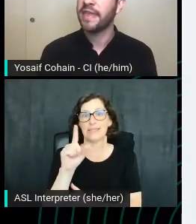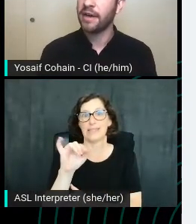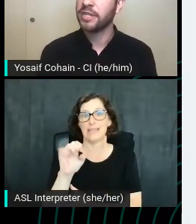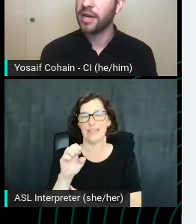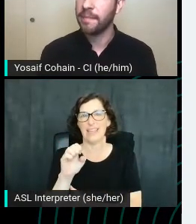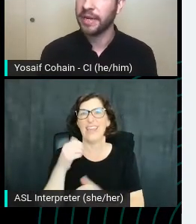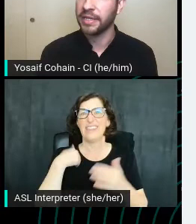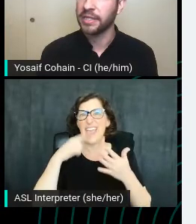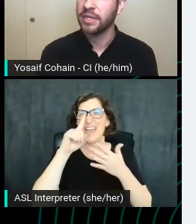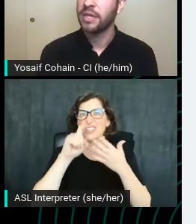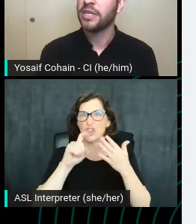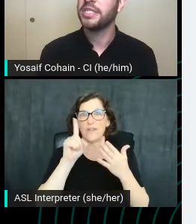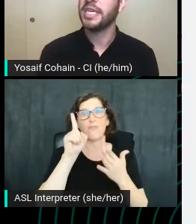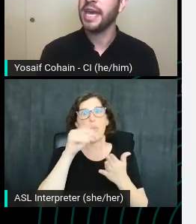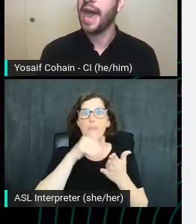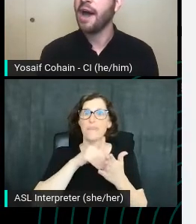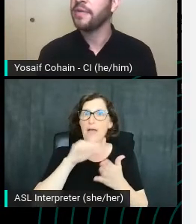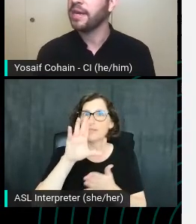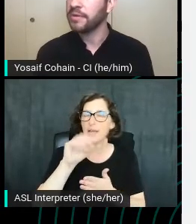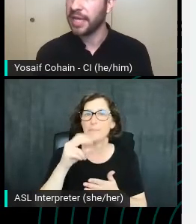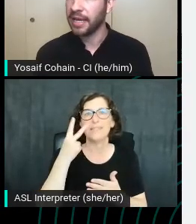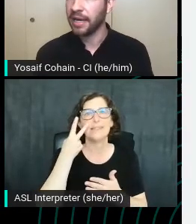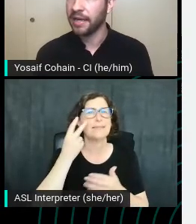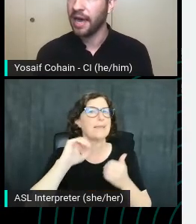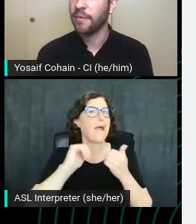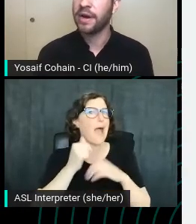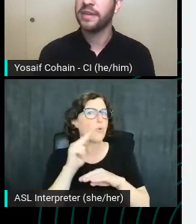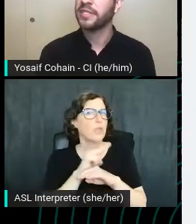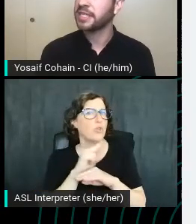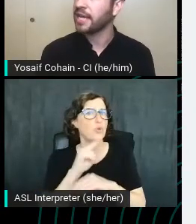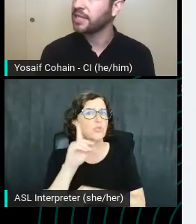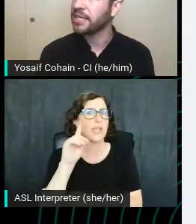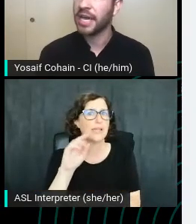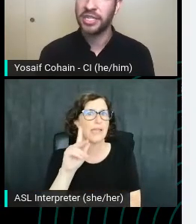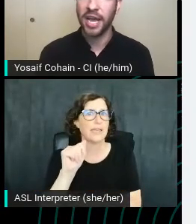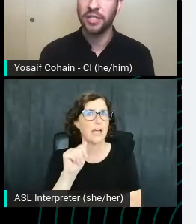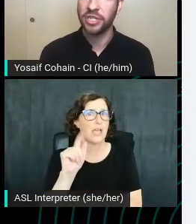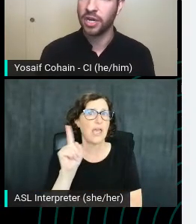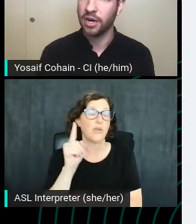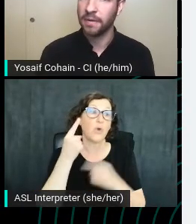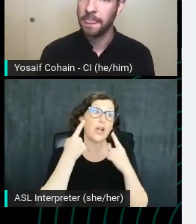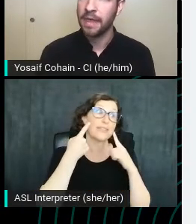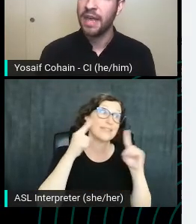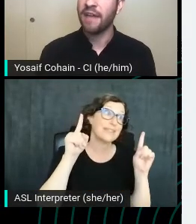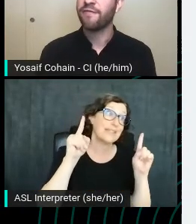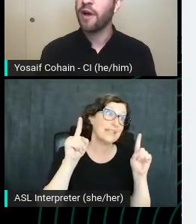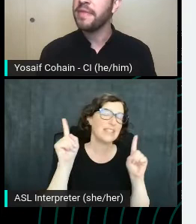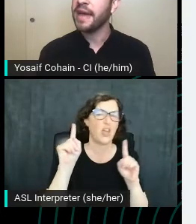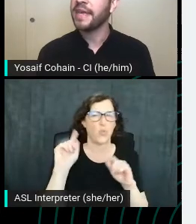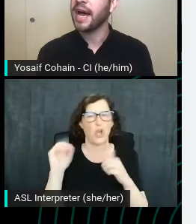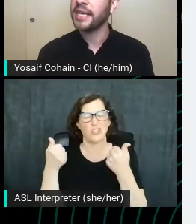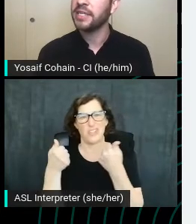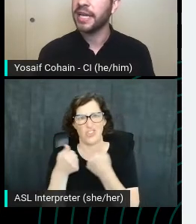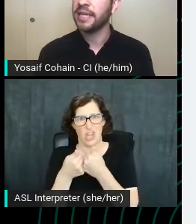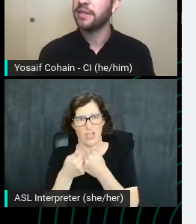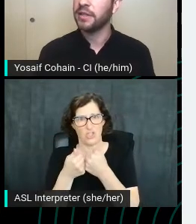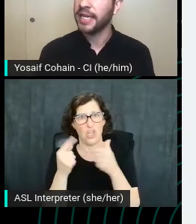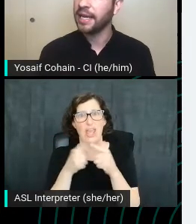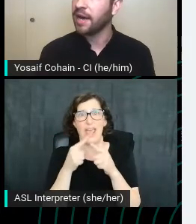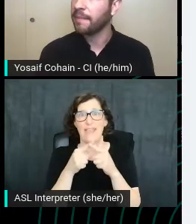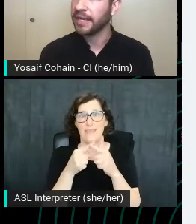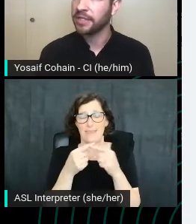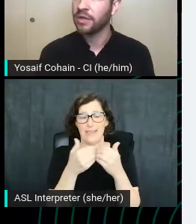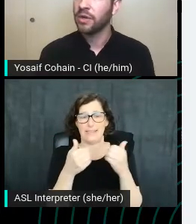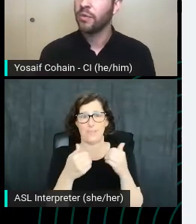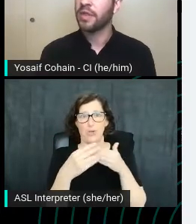of 1,000 companies to see how they use data and where their successes and challenges are. And from that, they isolated the